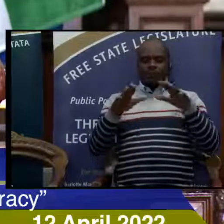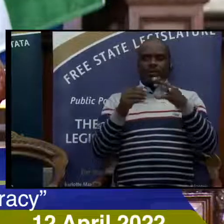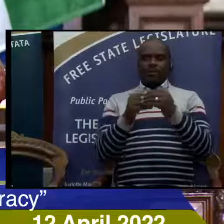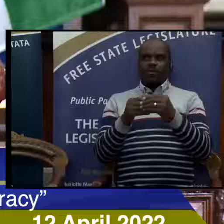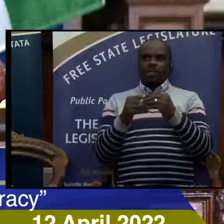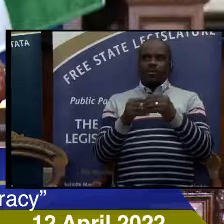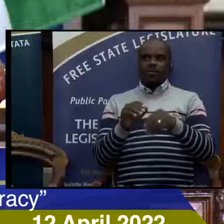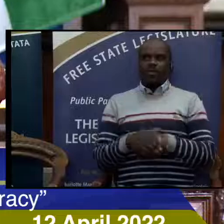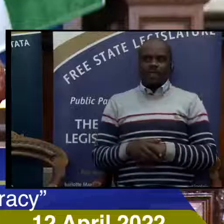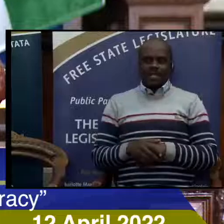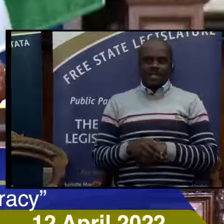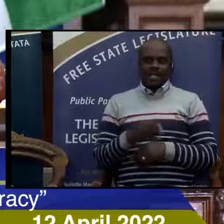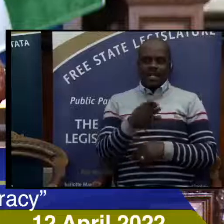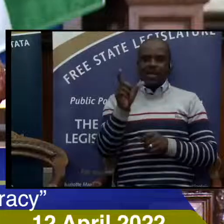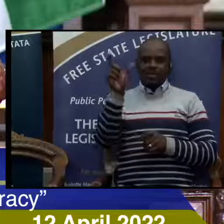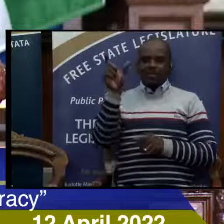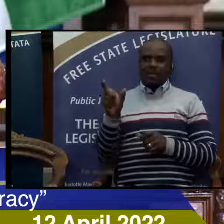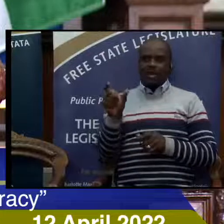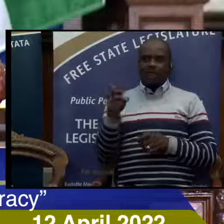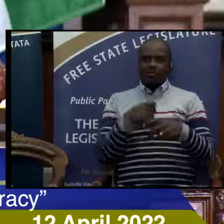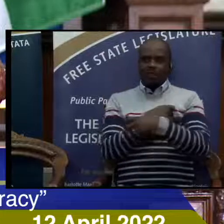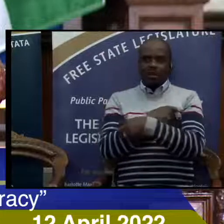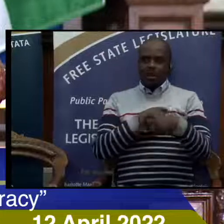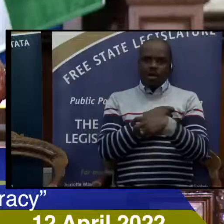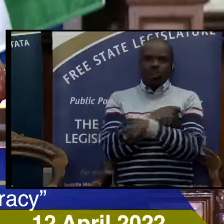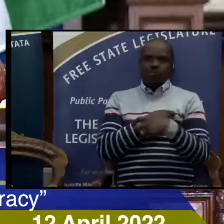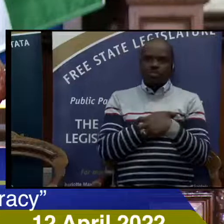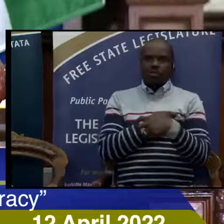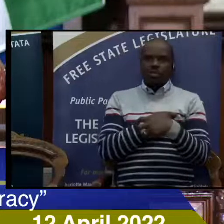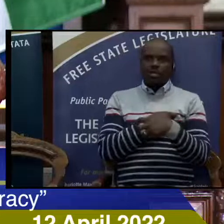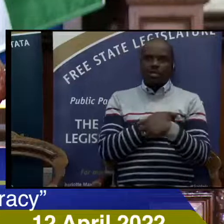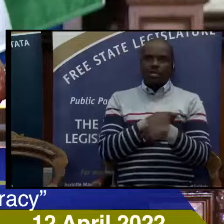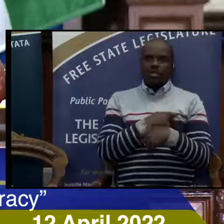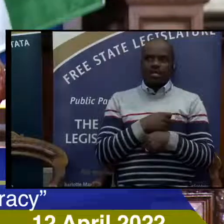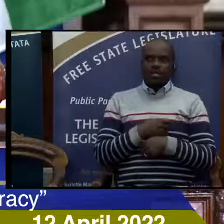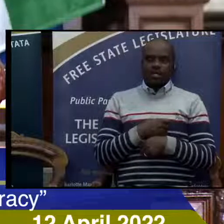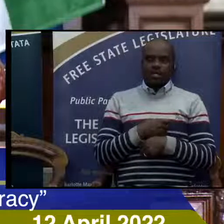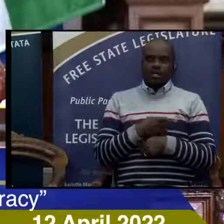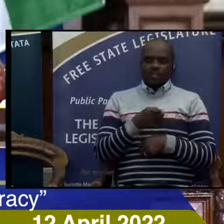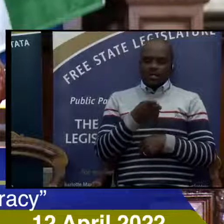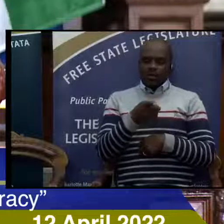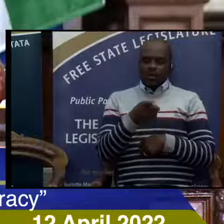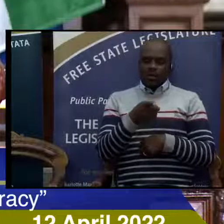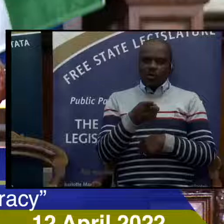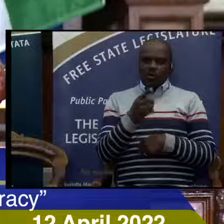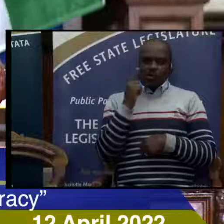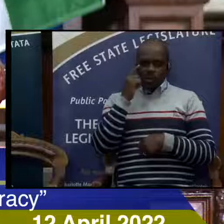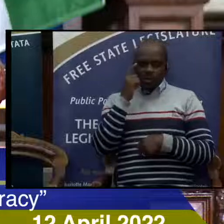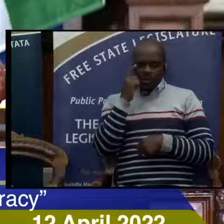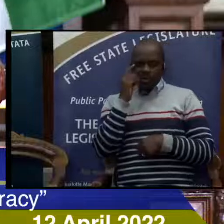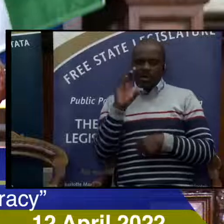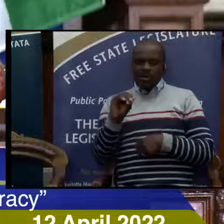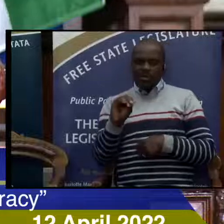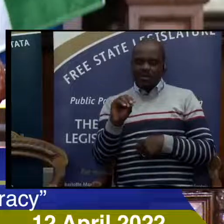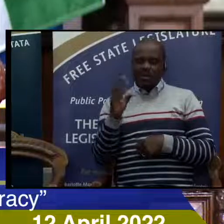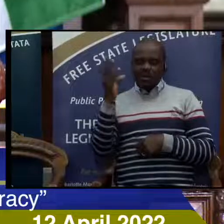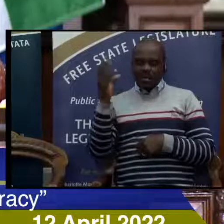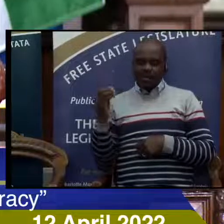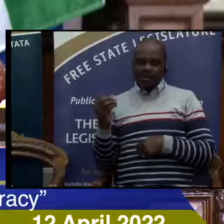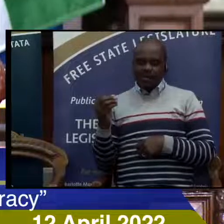stealing? Does he have the proof that people are stealing? That's out of order, Honorable